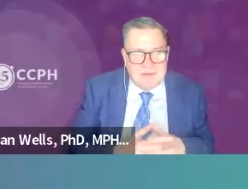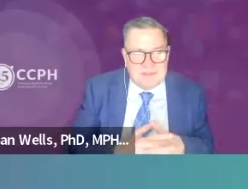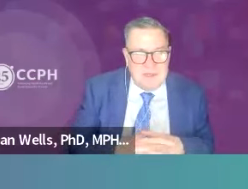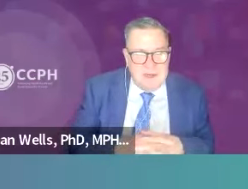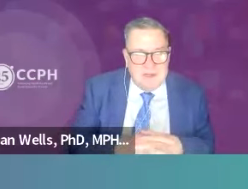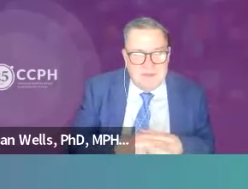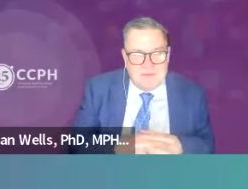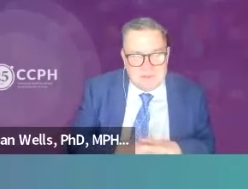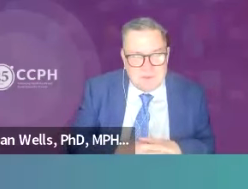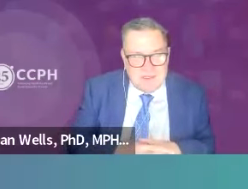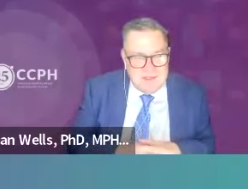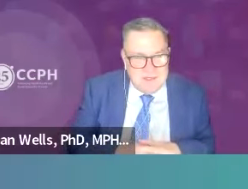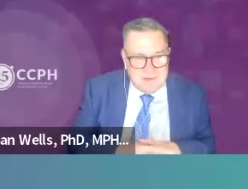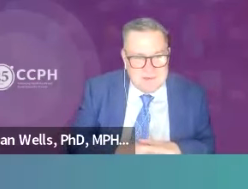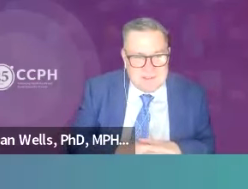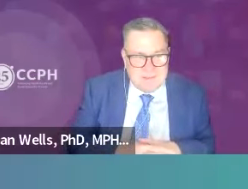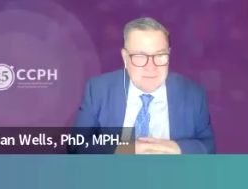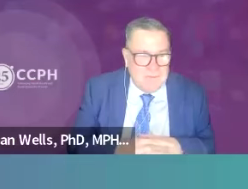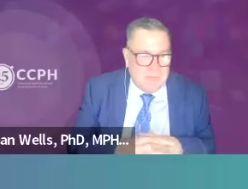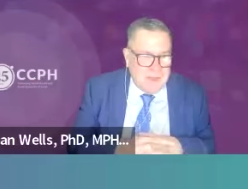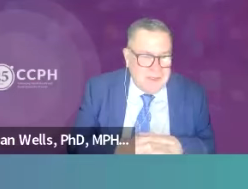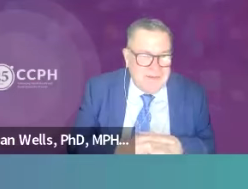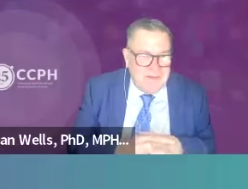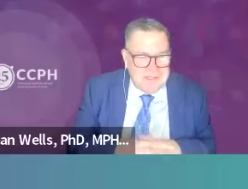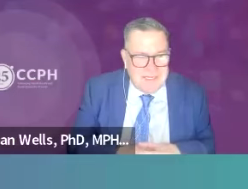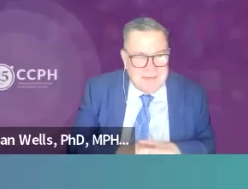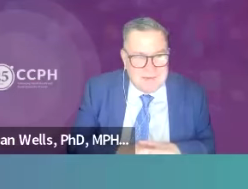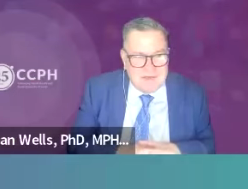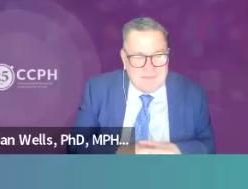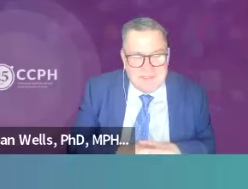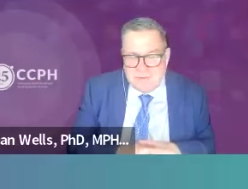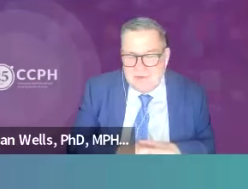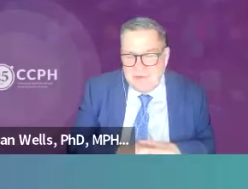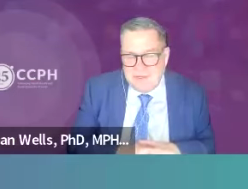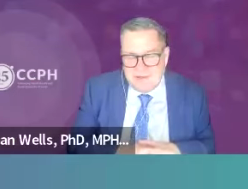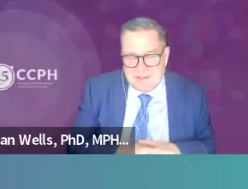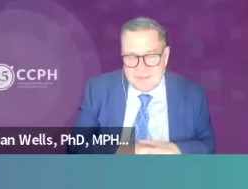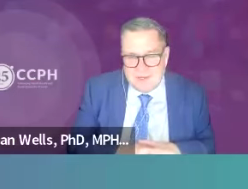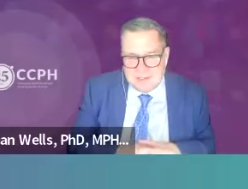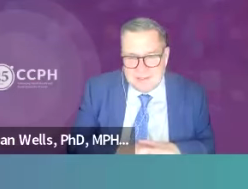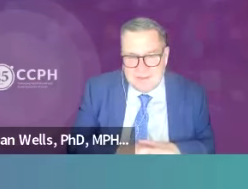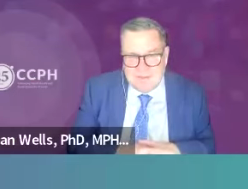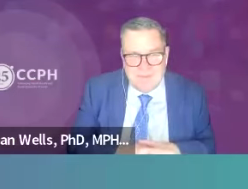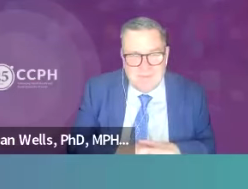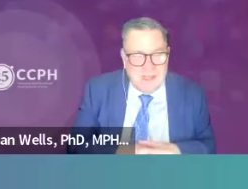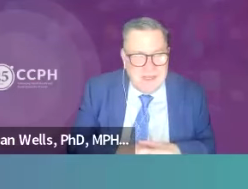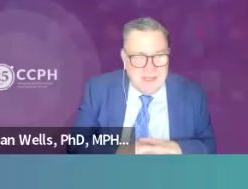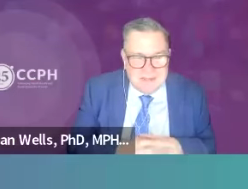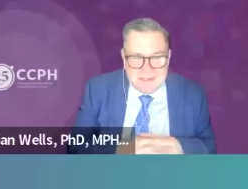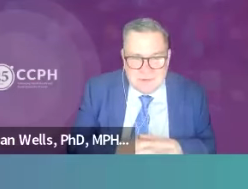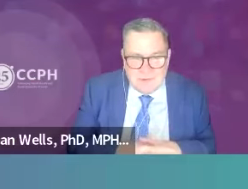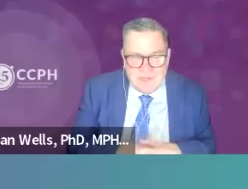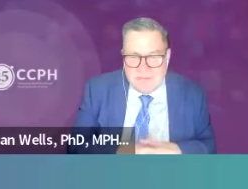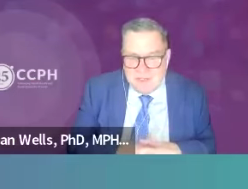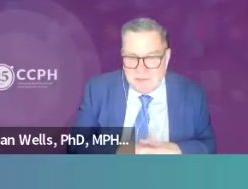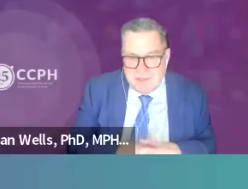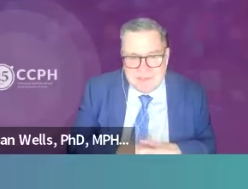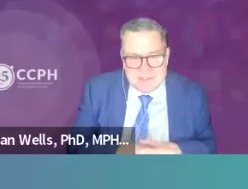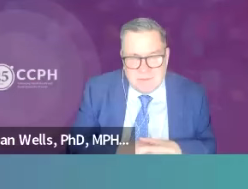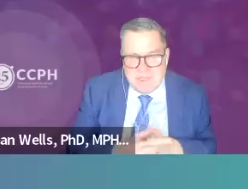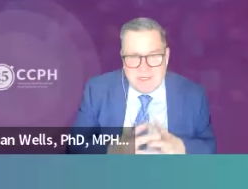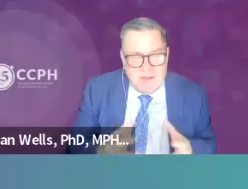their bios. But for 20 years, these editors have been so committed to this project and so great